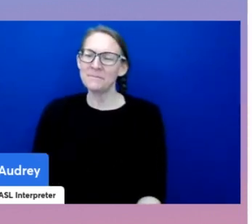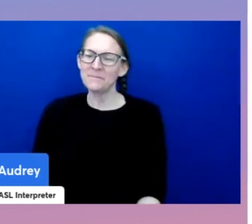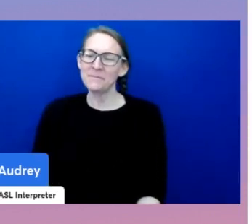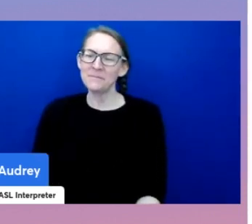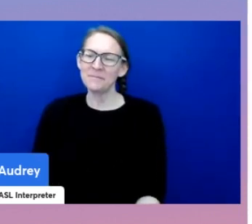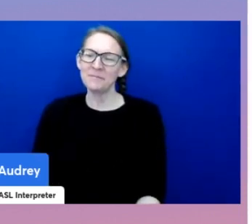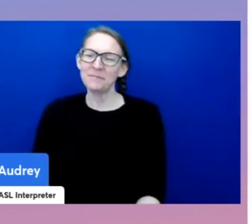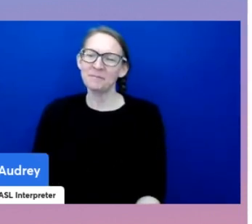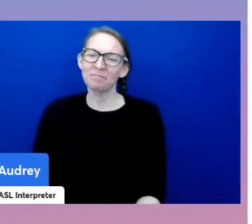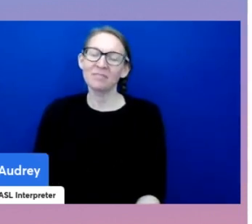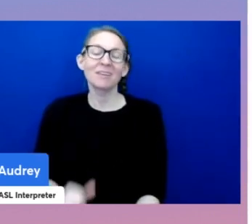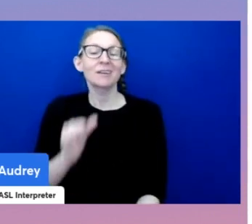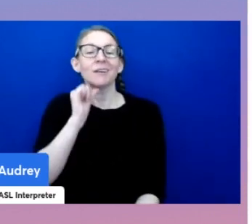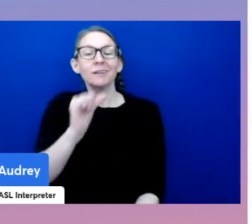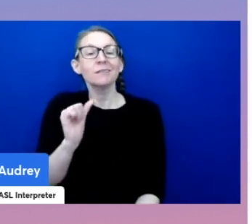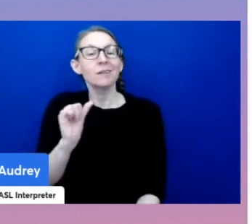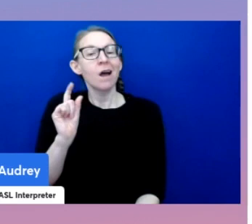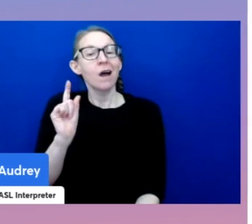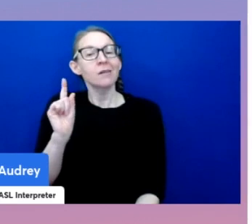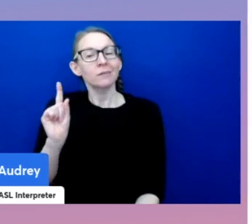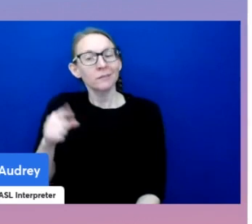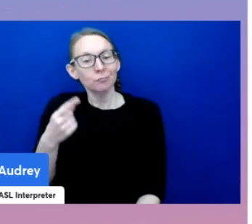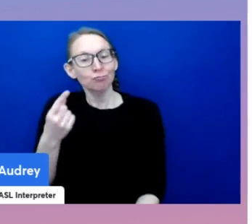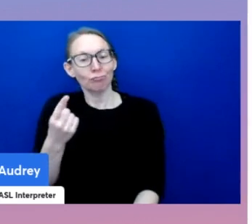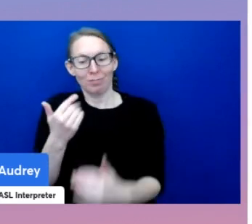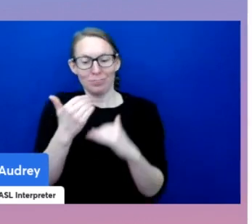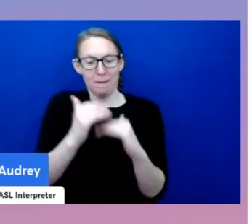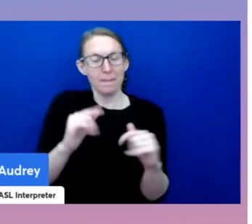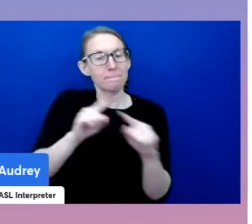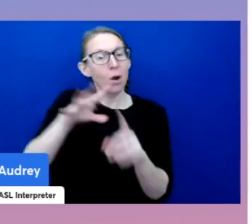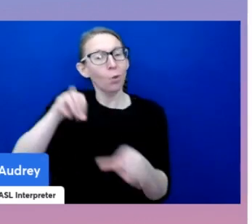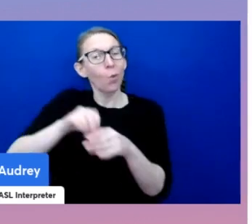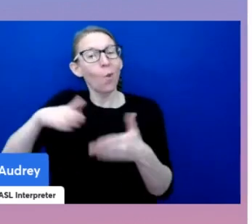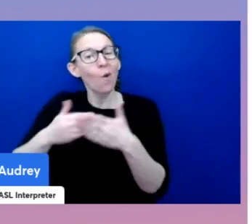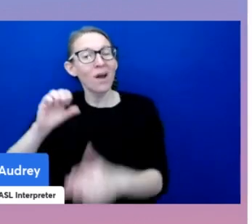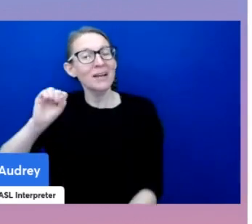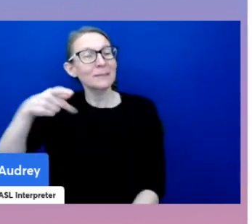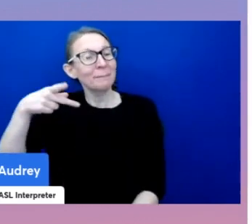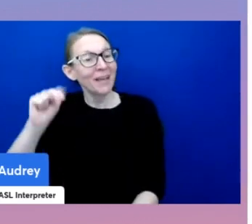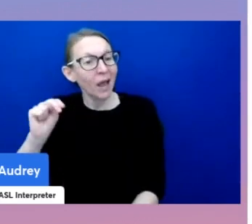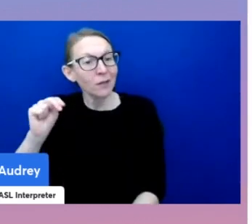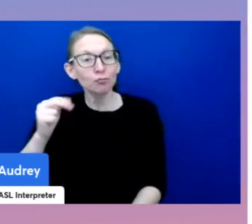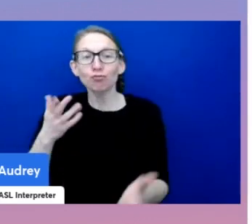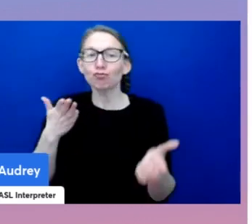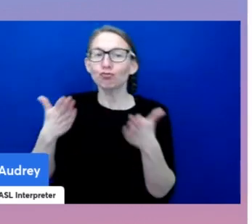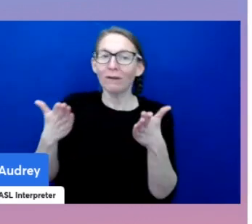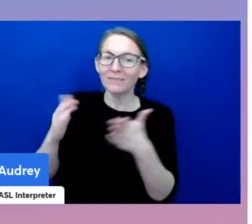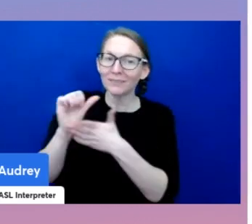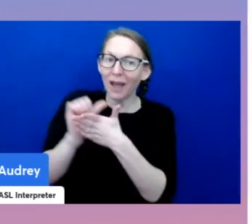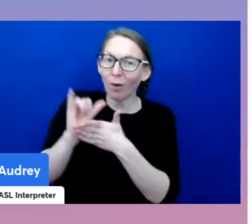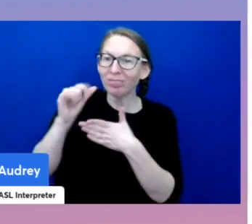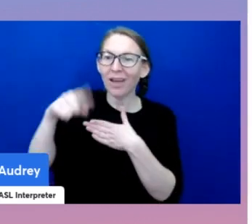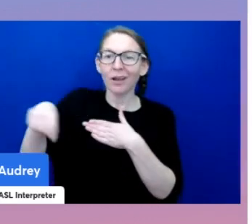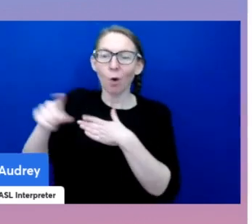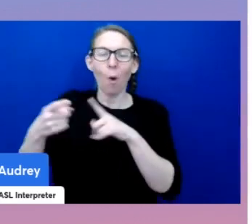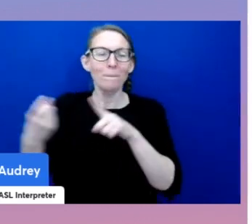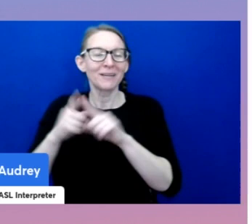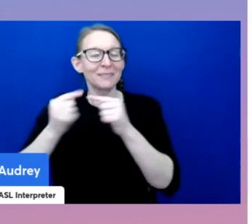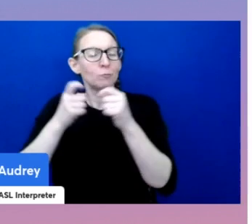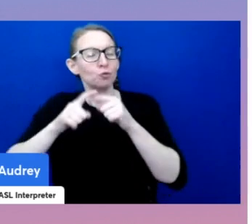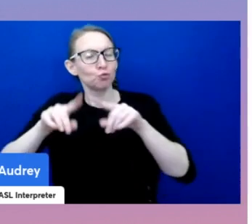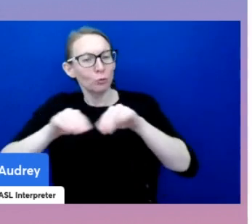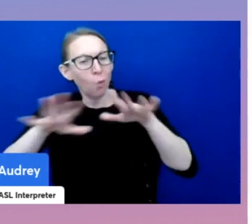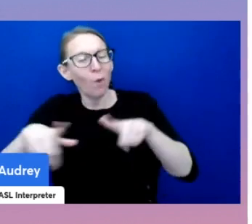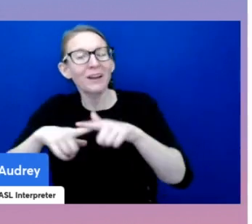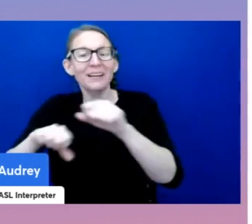limited to, but including all of the SPNs and service accounts that the automation needs to deploy infrastructure, all of